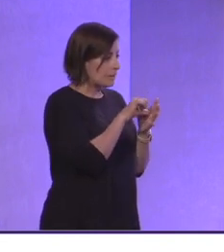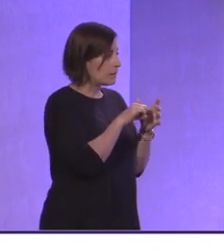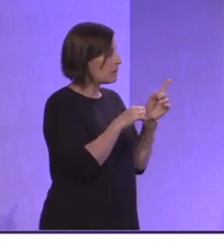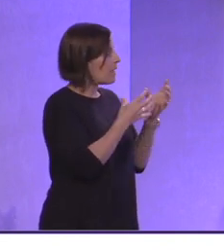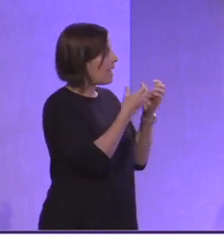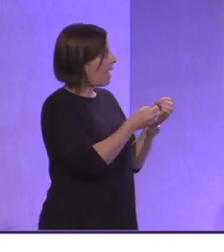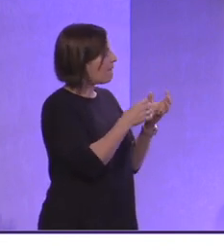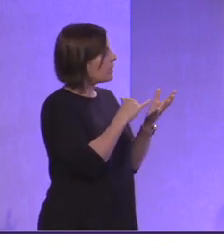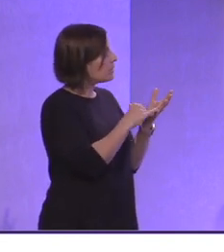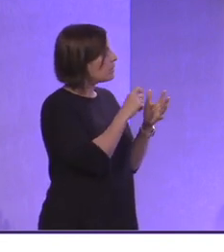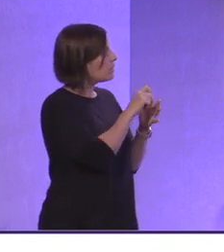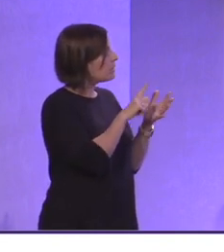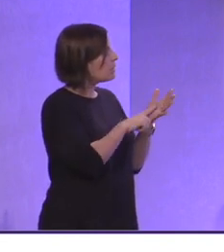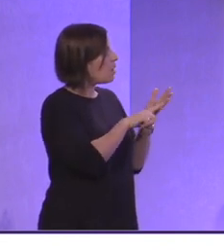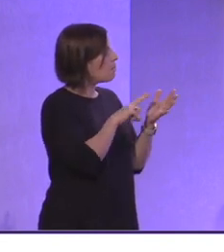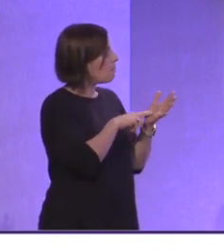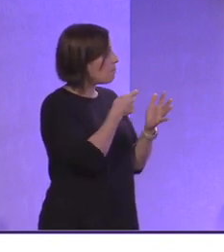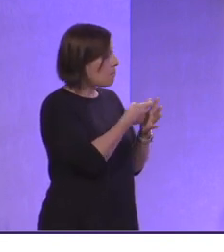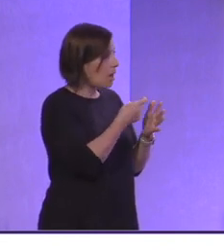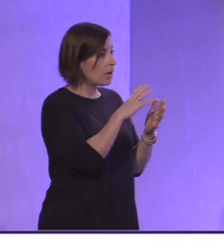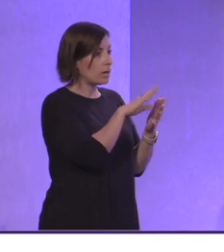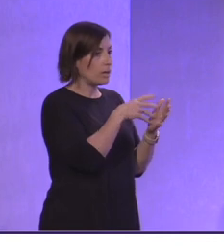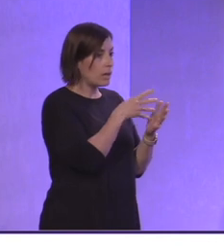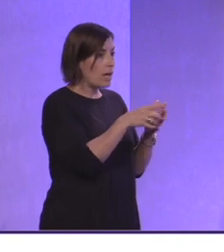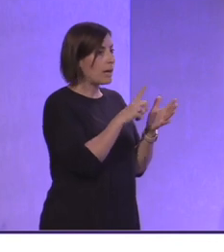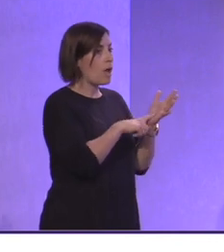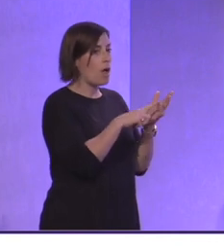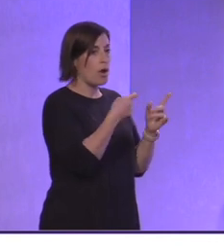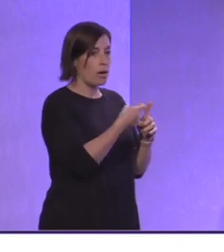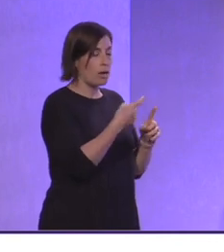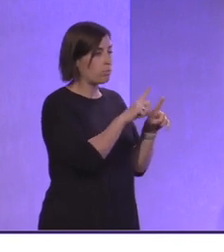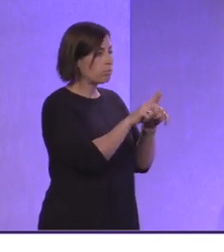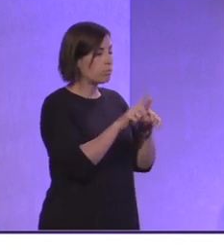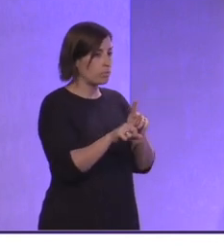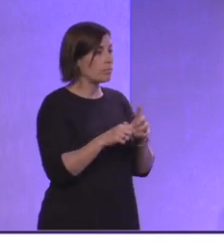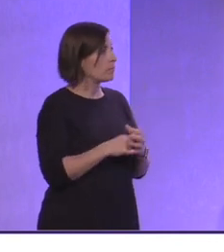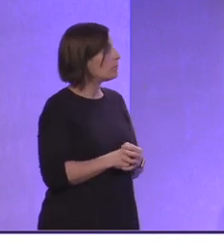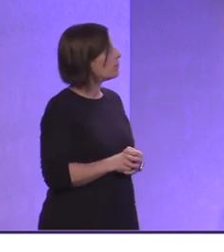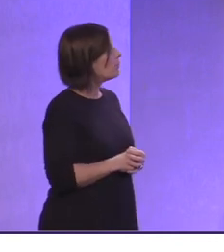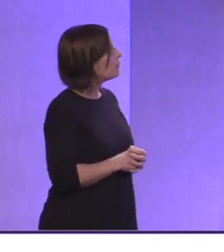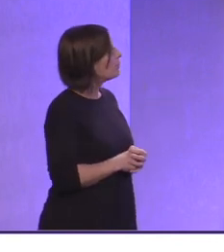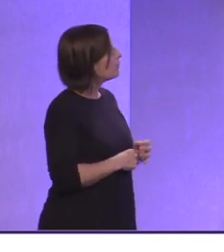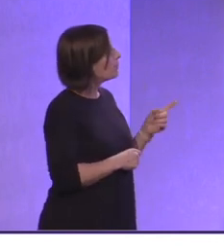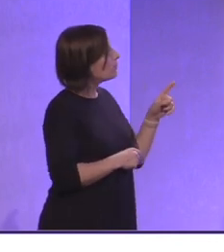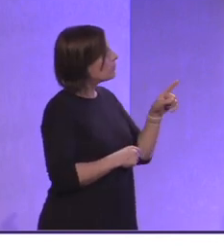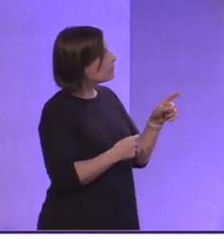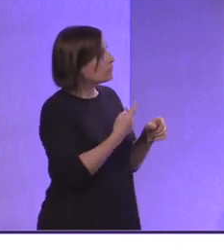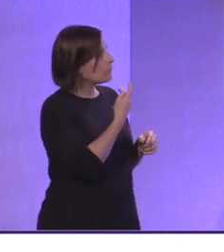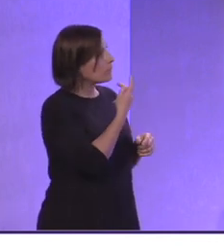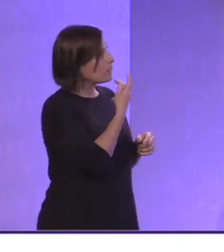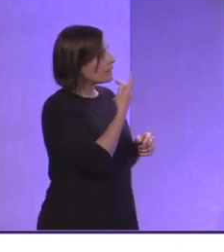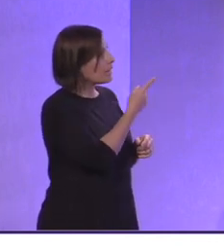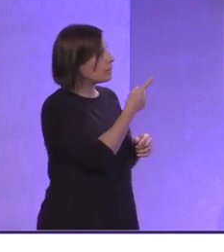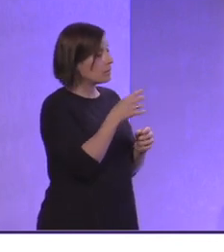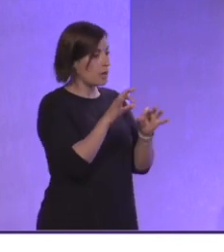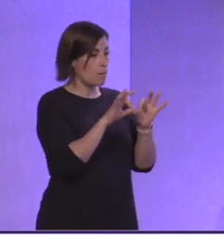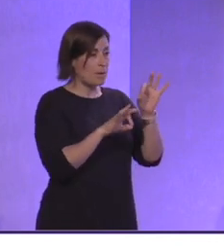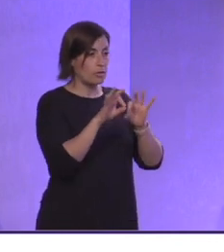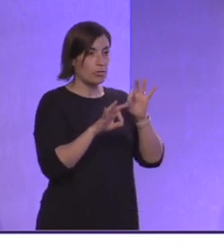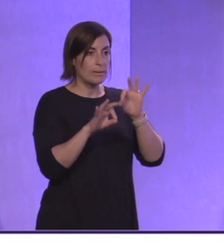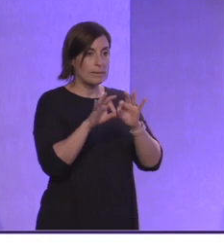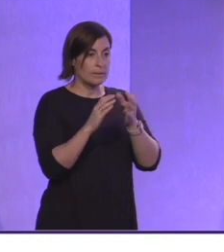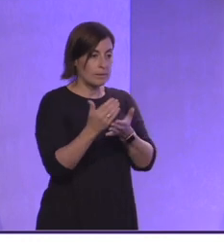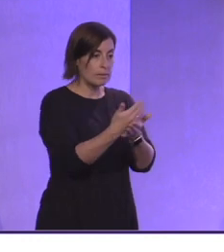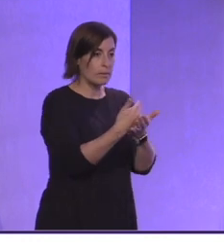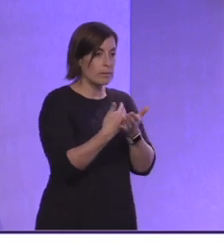Elasticsearch, and Grafana Loki are a few examples. The second capability is metric aggregation. For this, we need tools